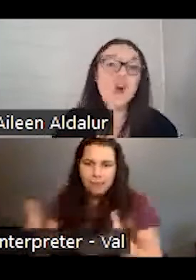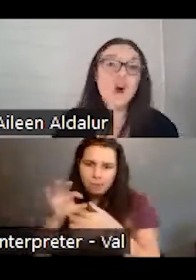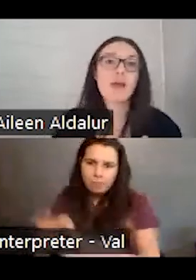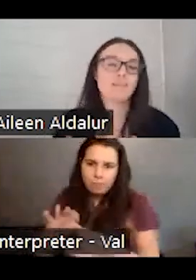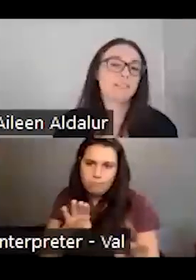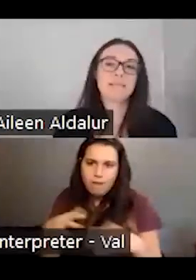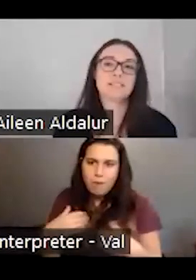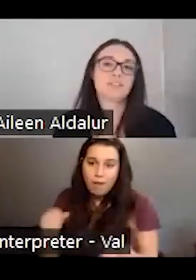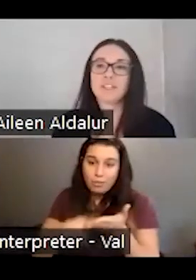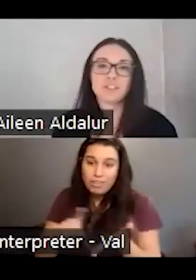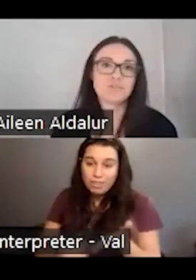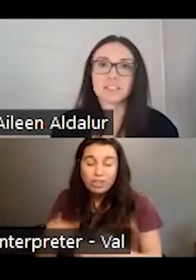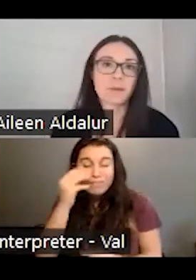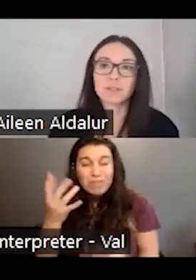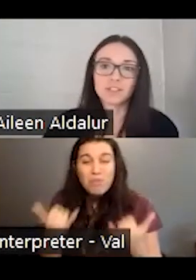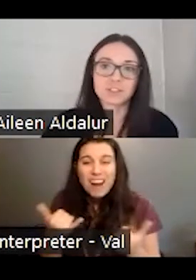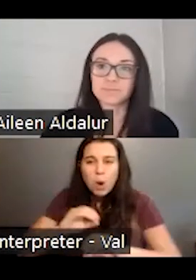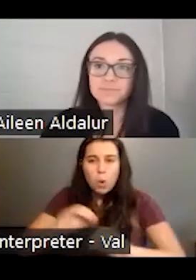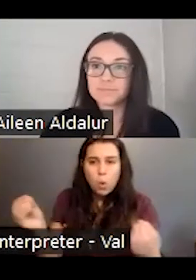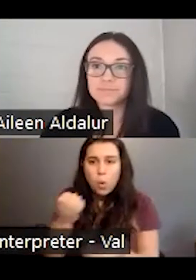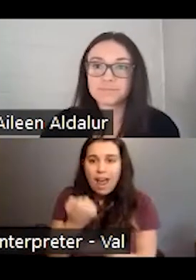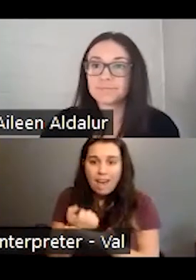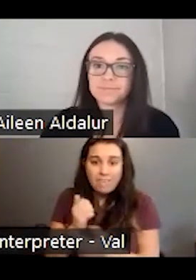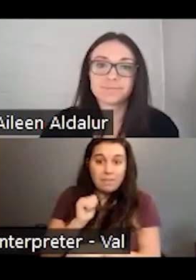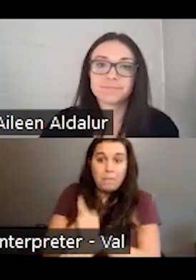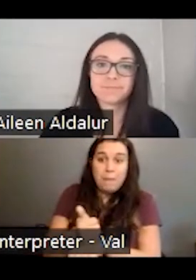are no evidence-based interventions for this population.